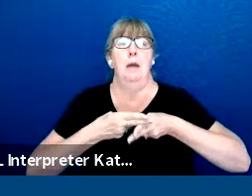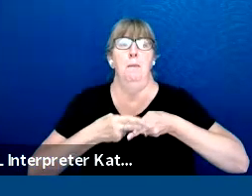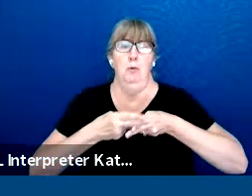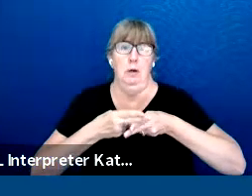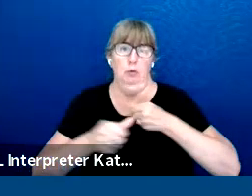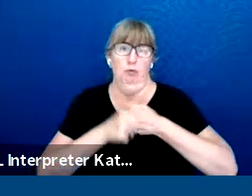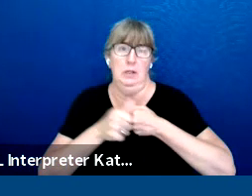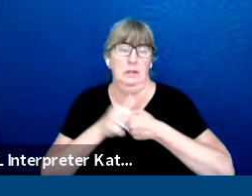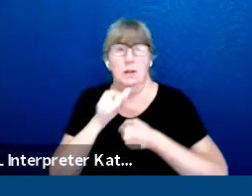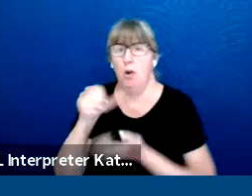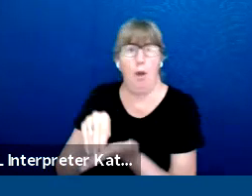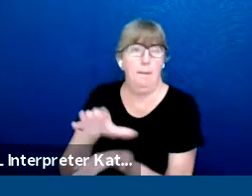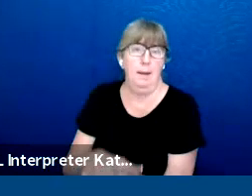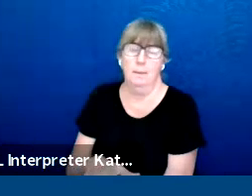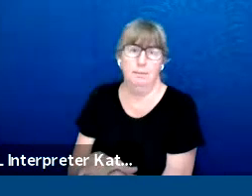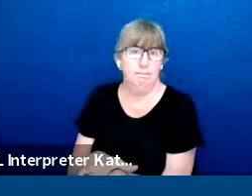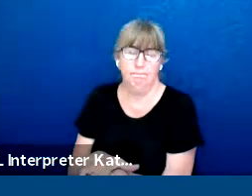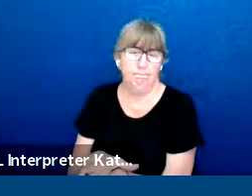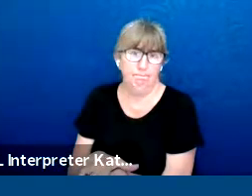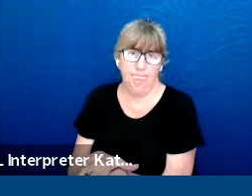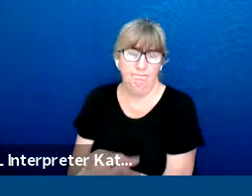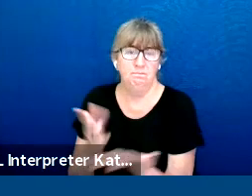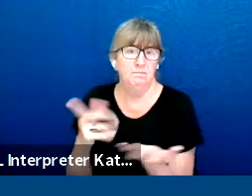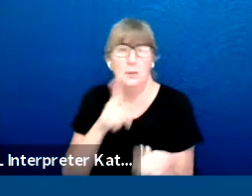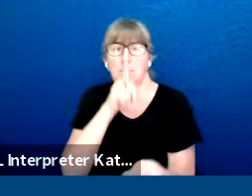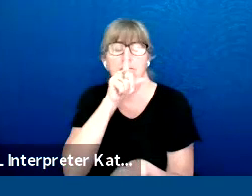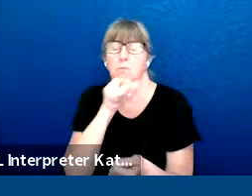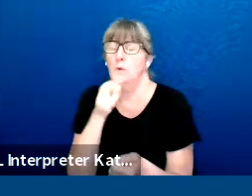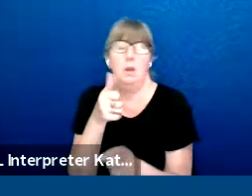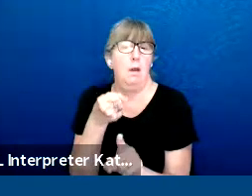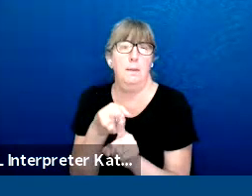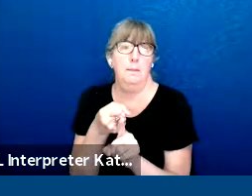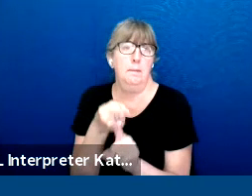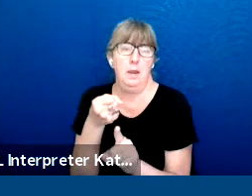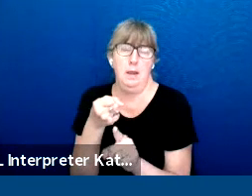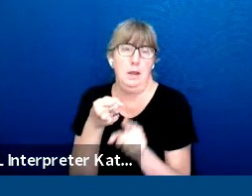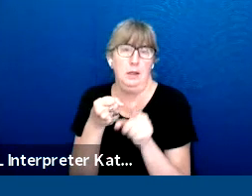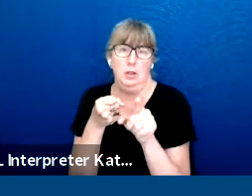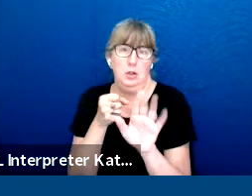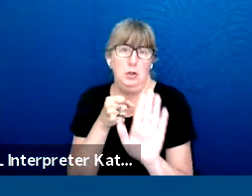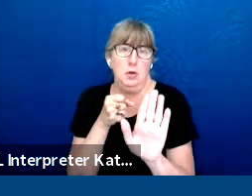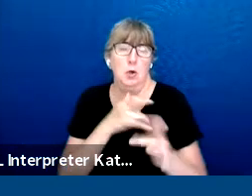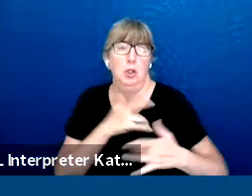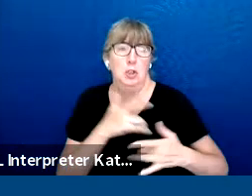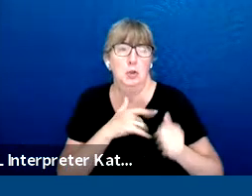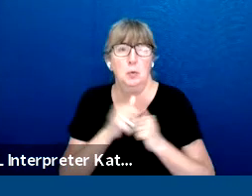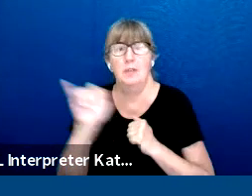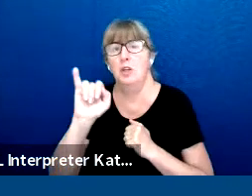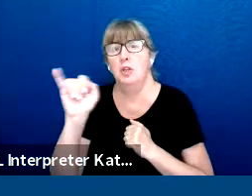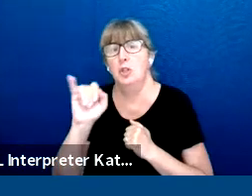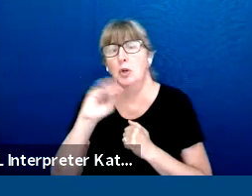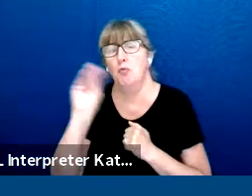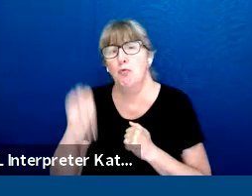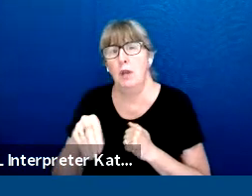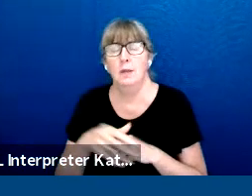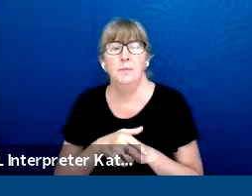not mapped. So it would not impact what you would be considering insurance rates. It won't put you in a